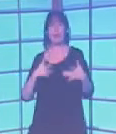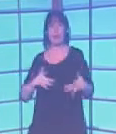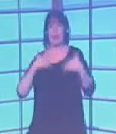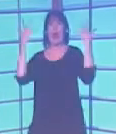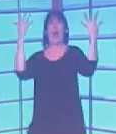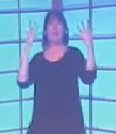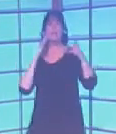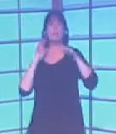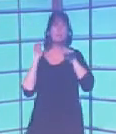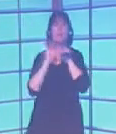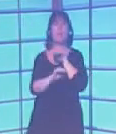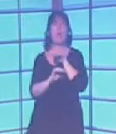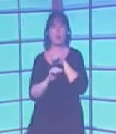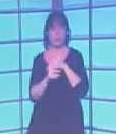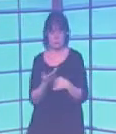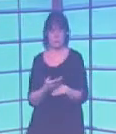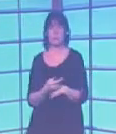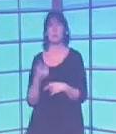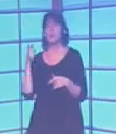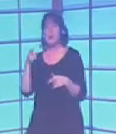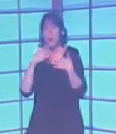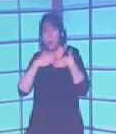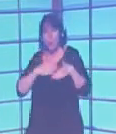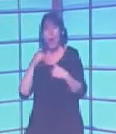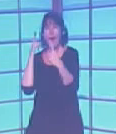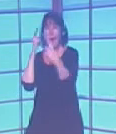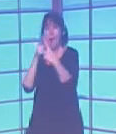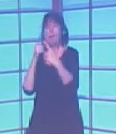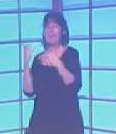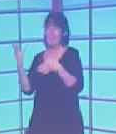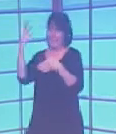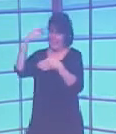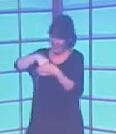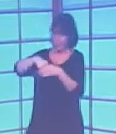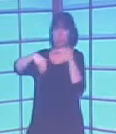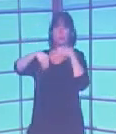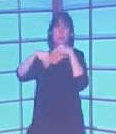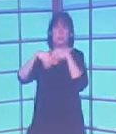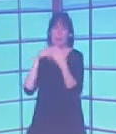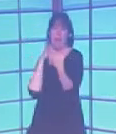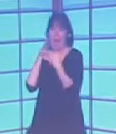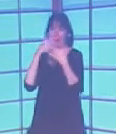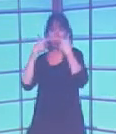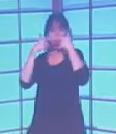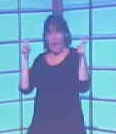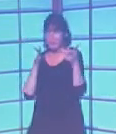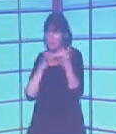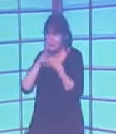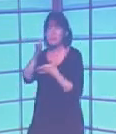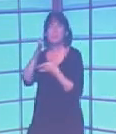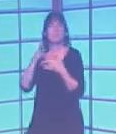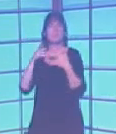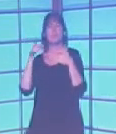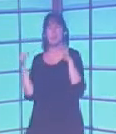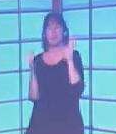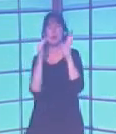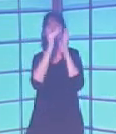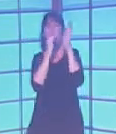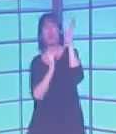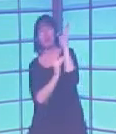do to ensure equal and inclusive access for all fans. So we must keep access on the top of the agenda and not rest on our